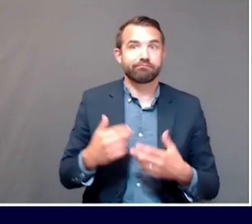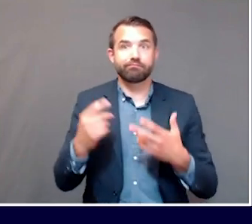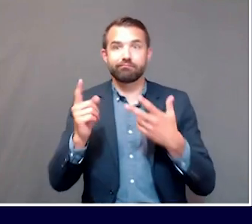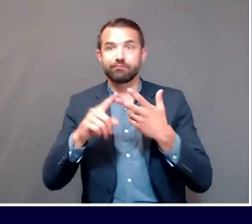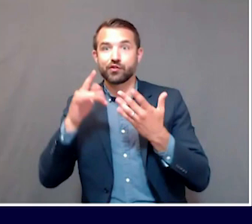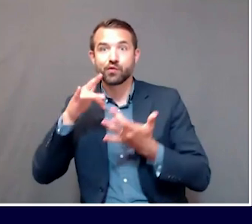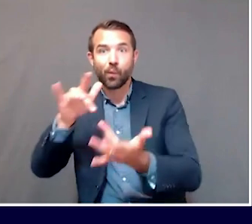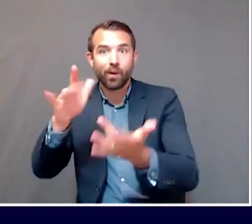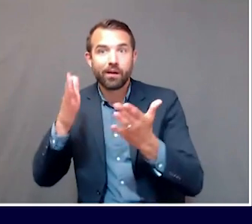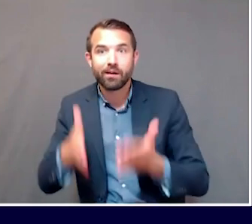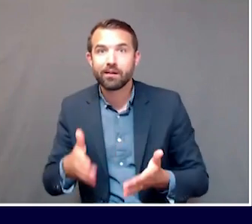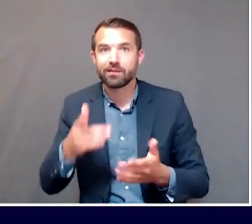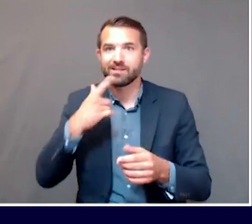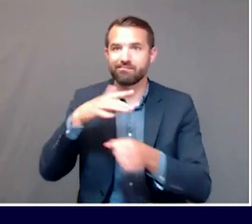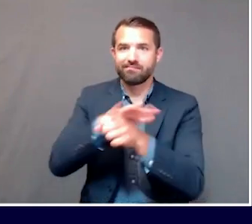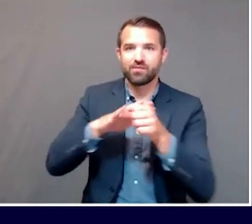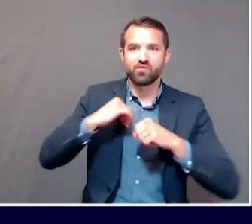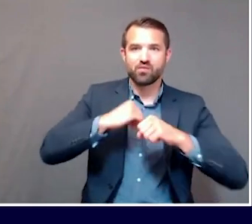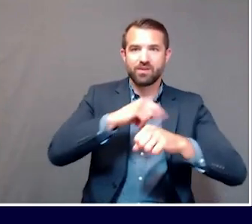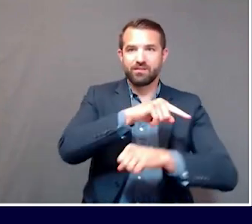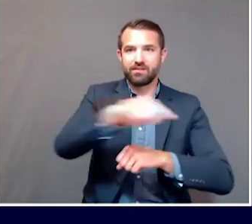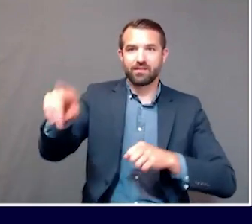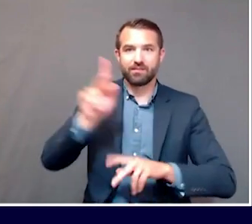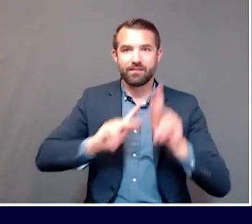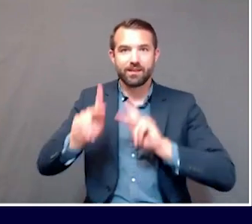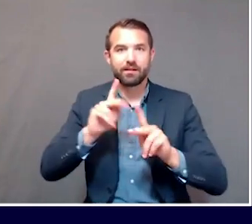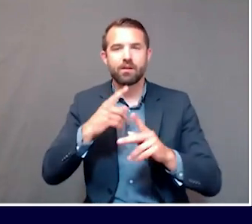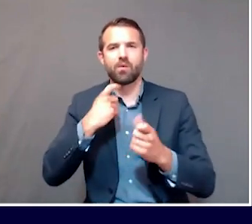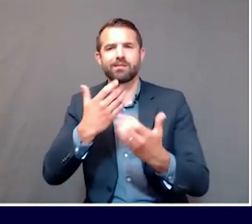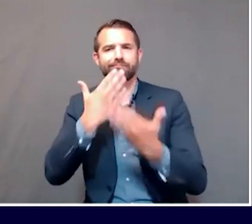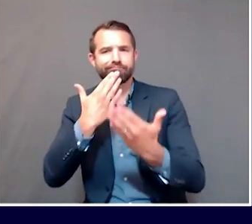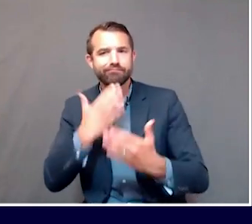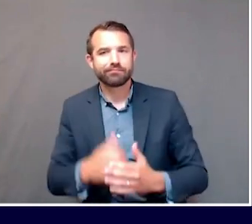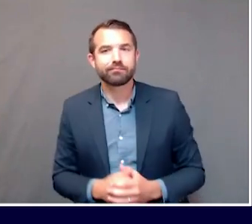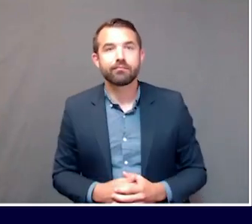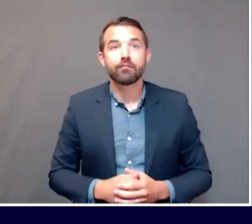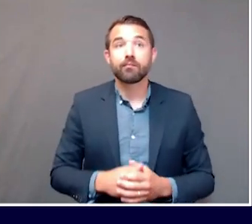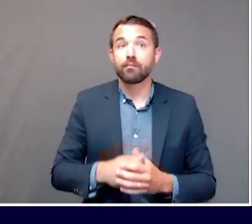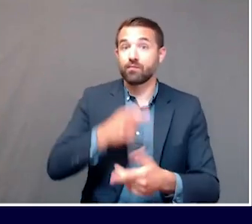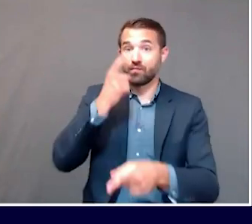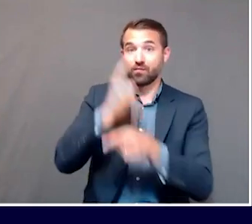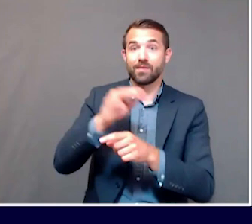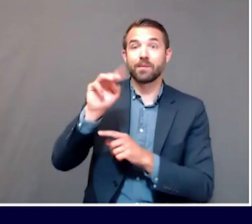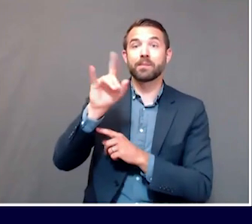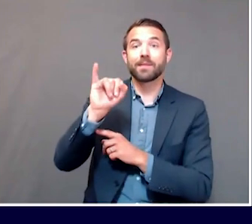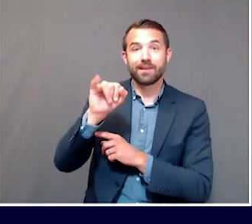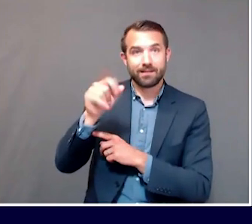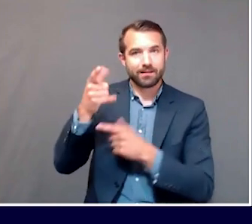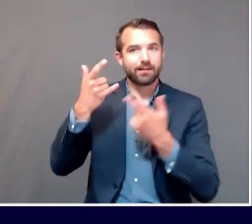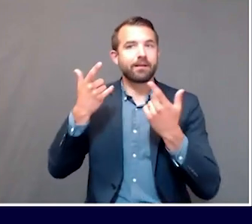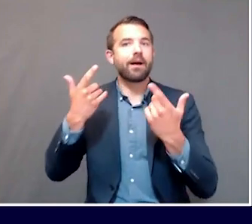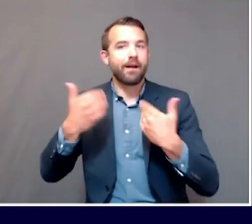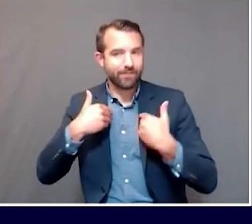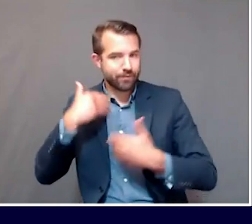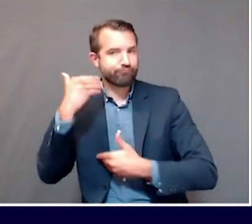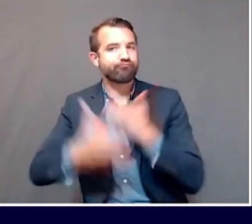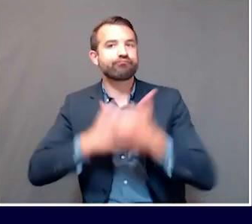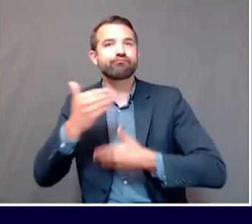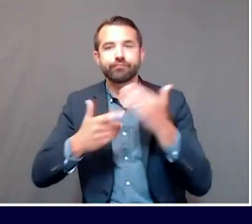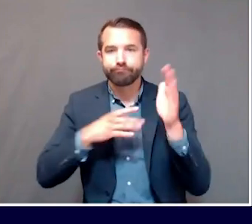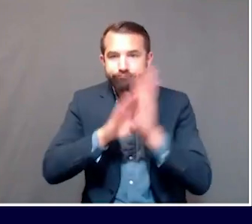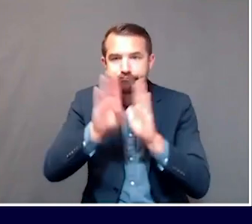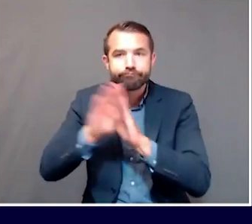destinations are safe. Indeed, there is a plan that is evolving, but involves testing of some of those